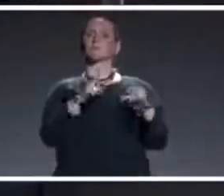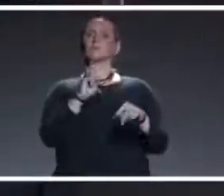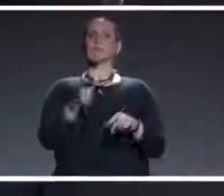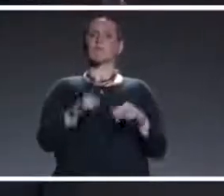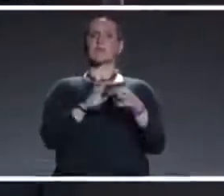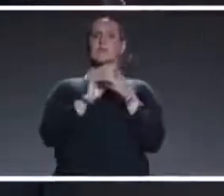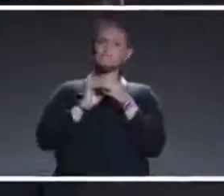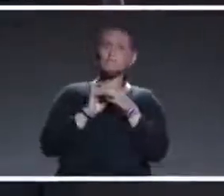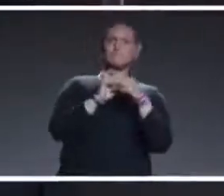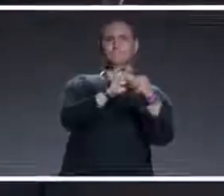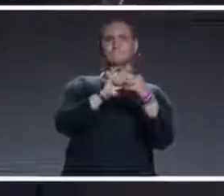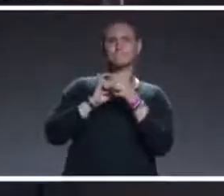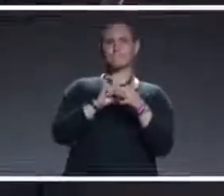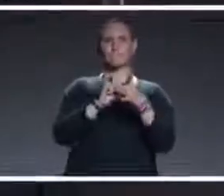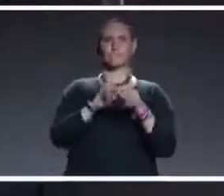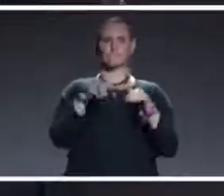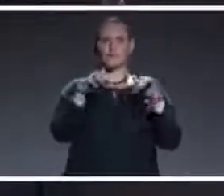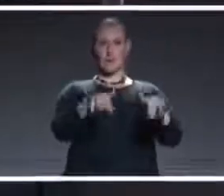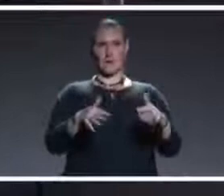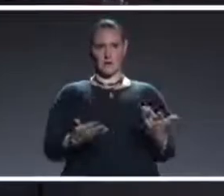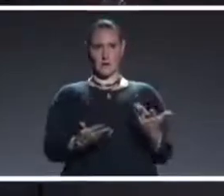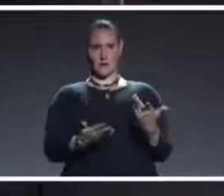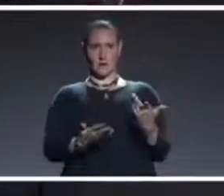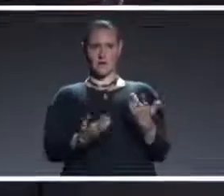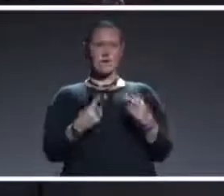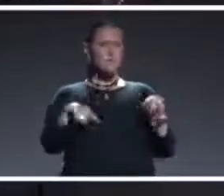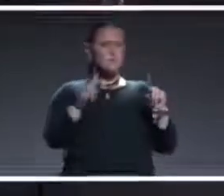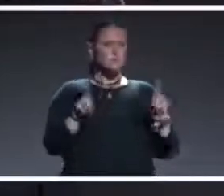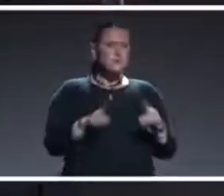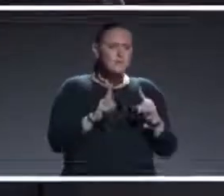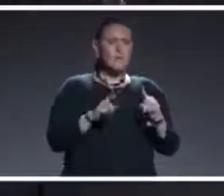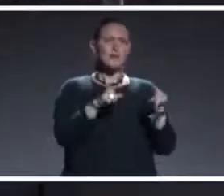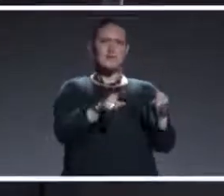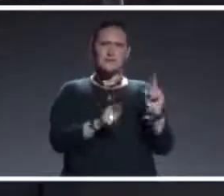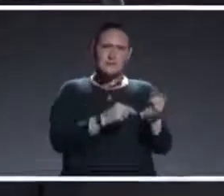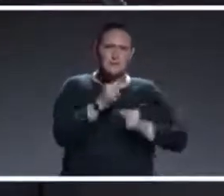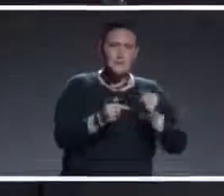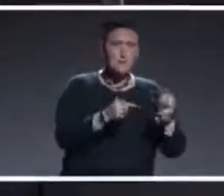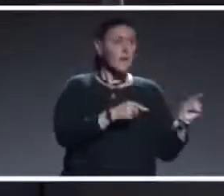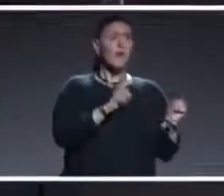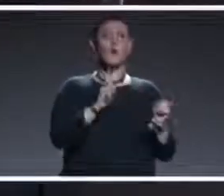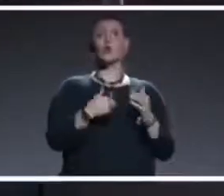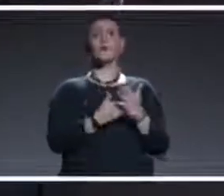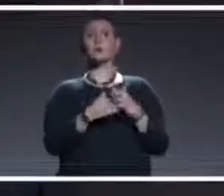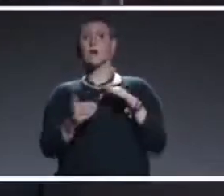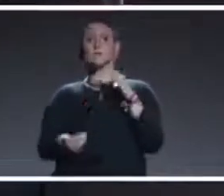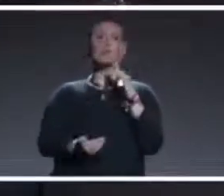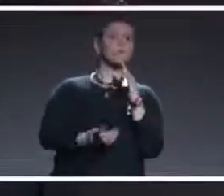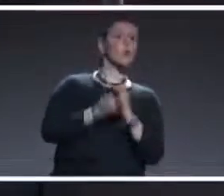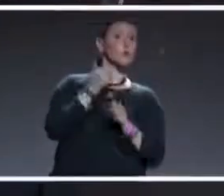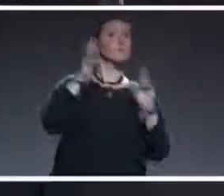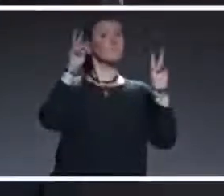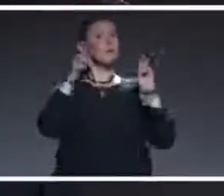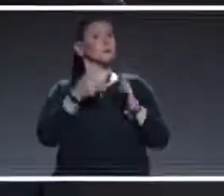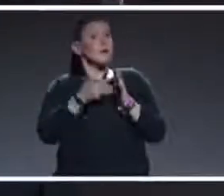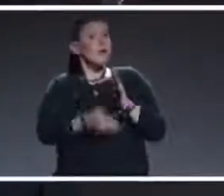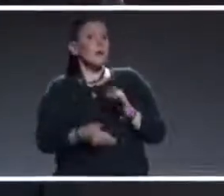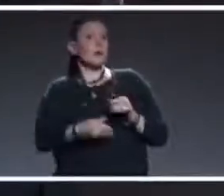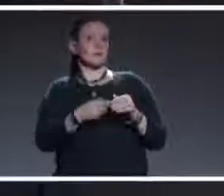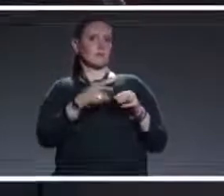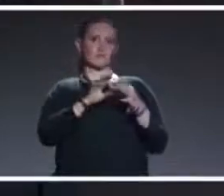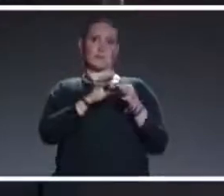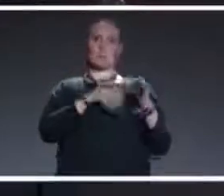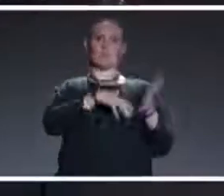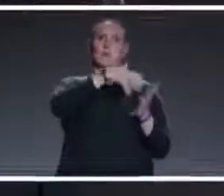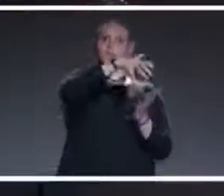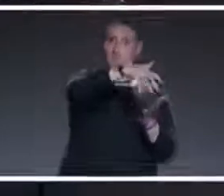else. And what he does is he creates a new language, just like the script for the